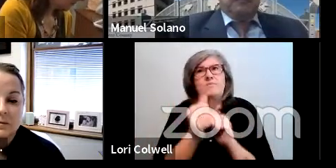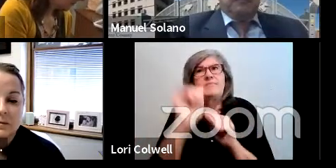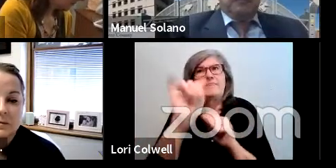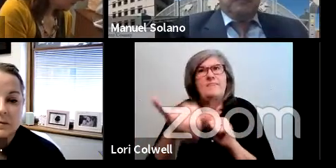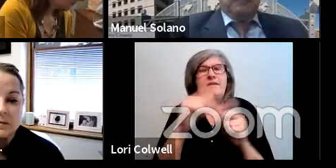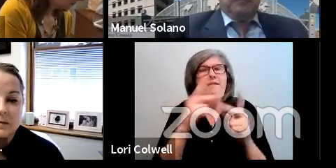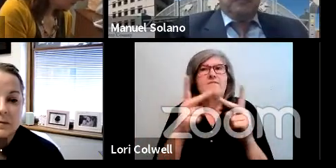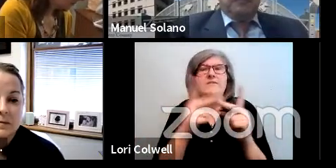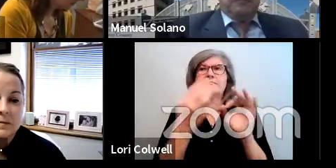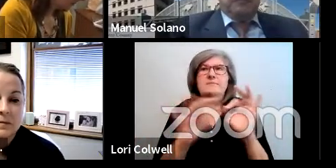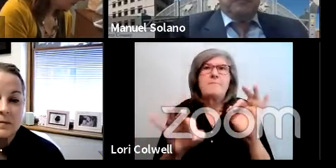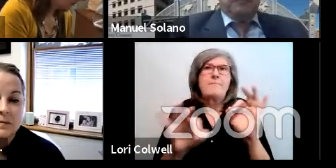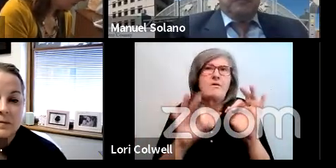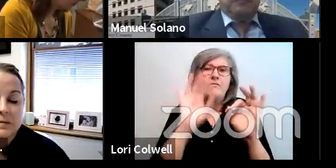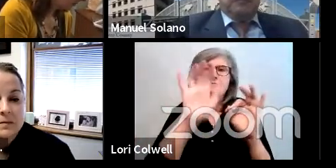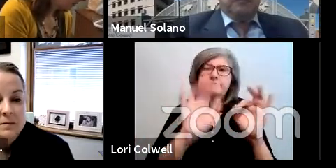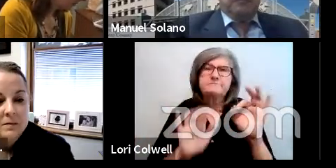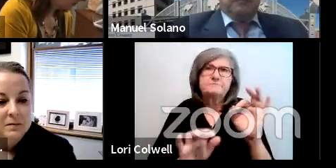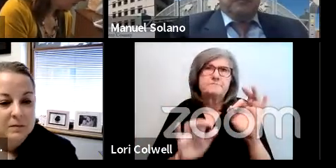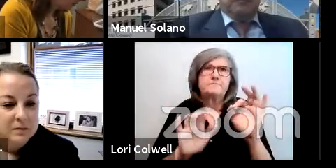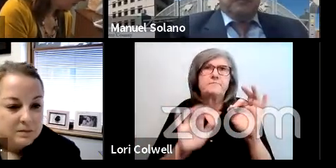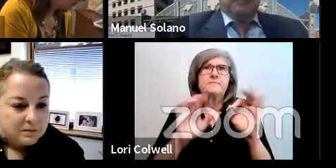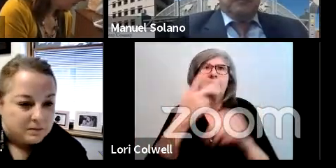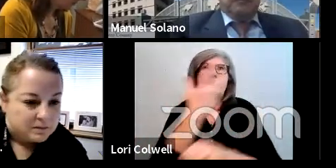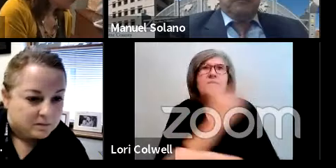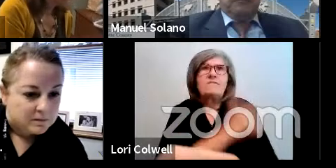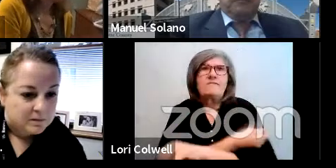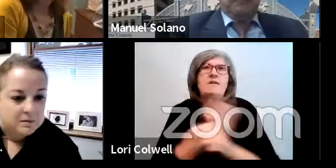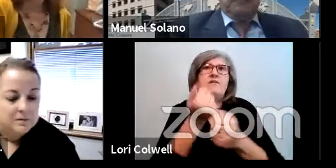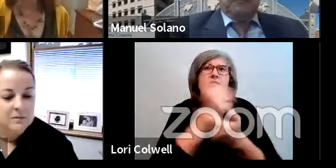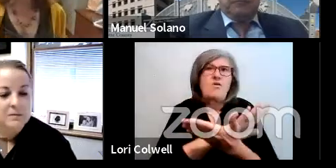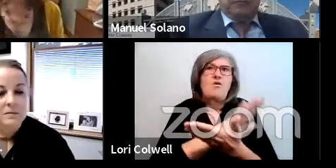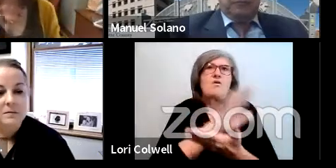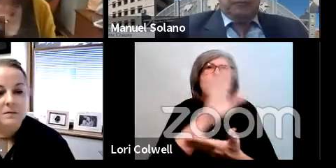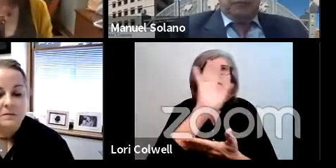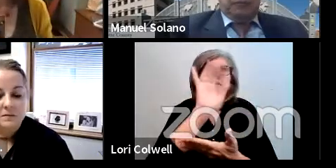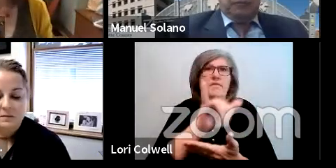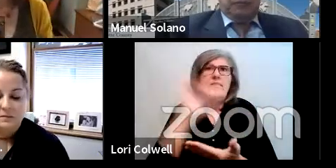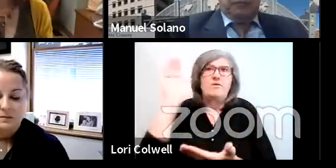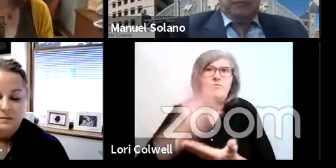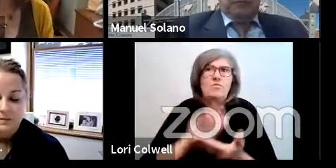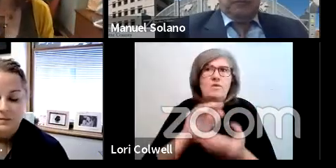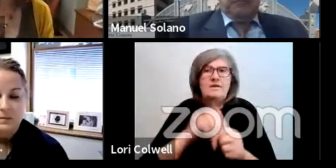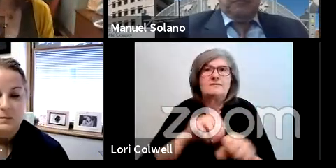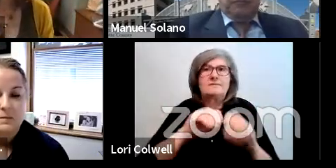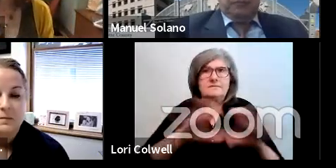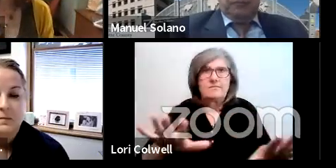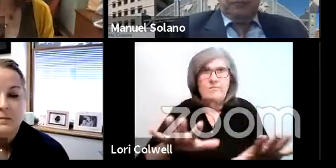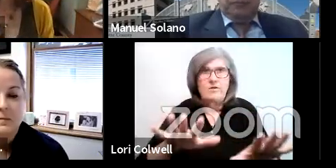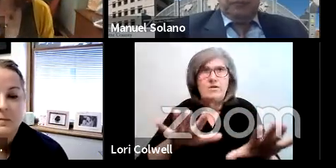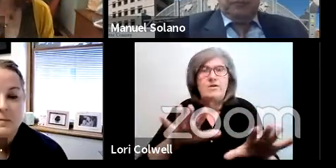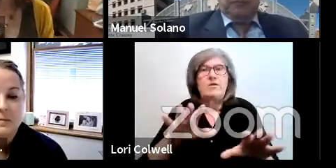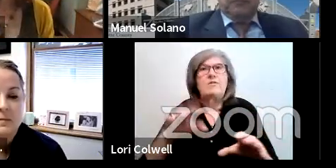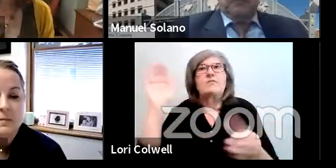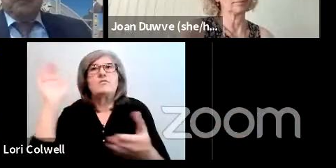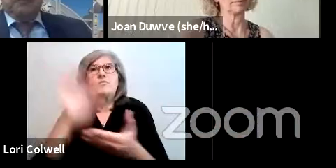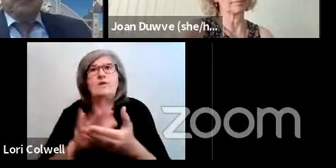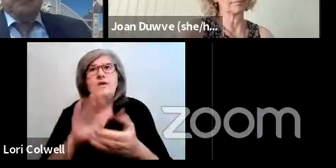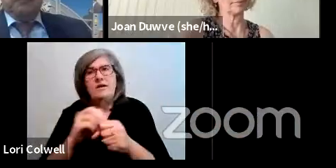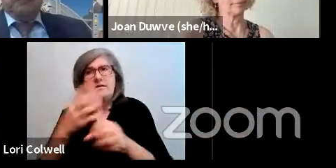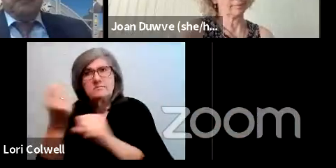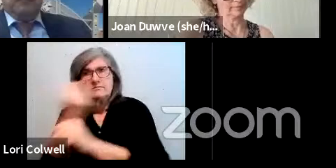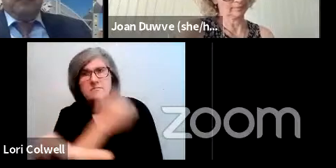simple form. Vaccination causes this reduction in spread, causes reduction in